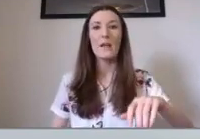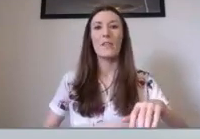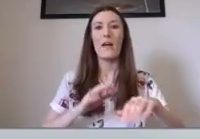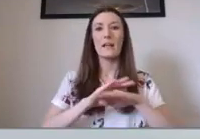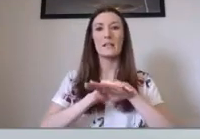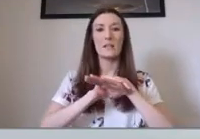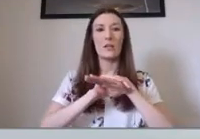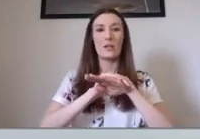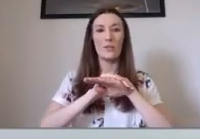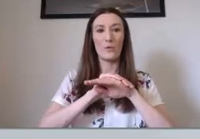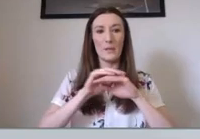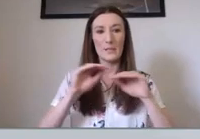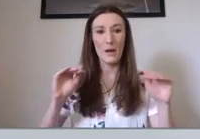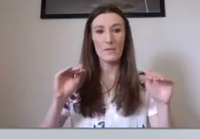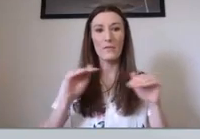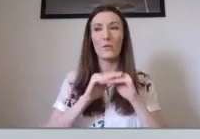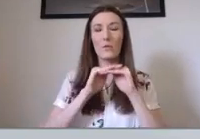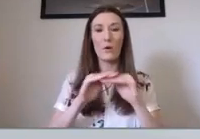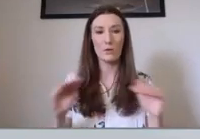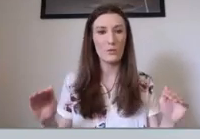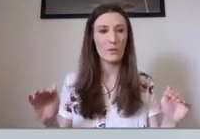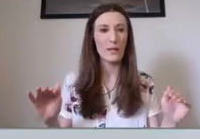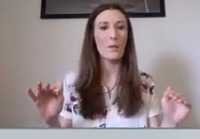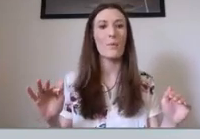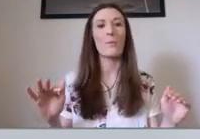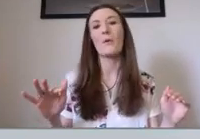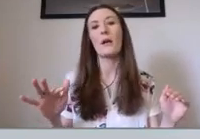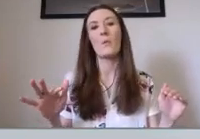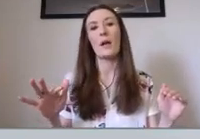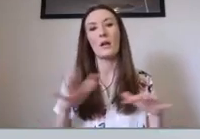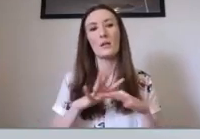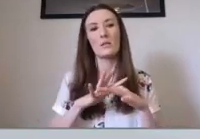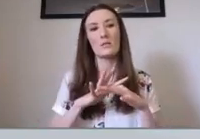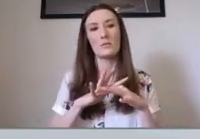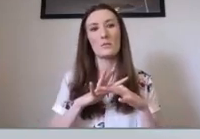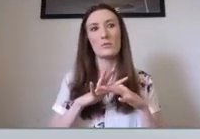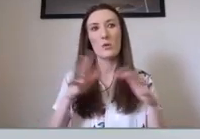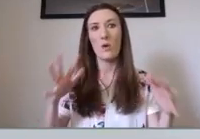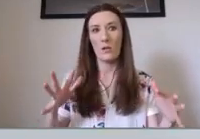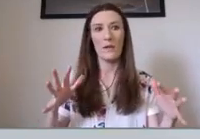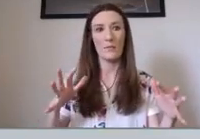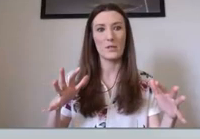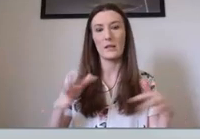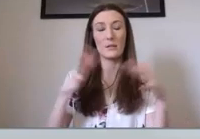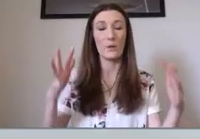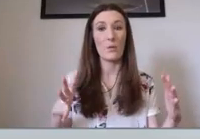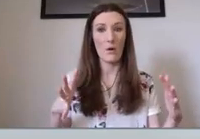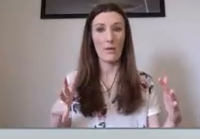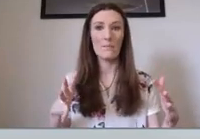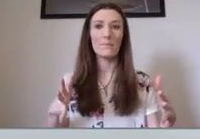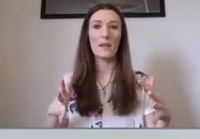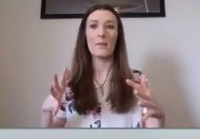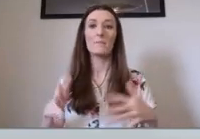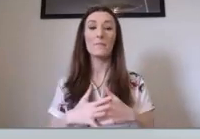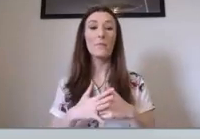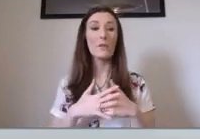Okay, that is the respectful, culturally appropriate way to call a deaf person. That's what you call